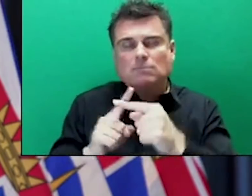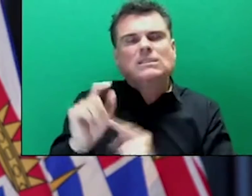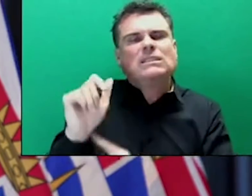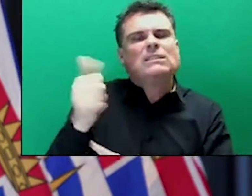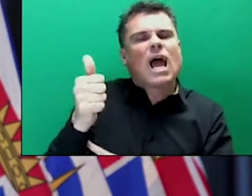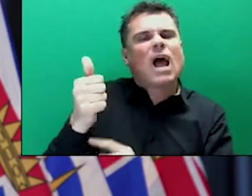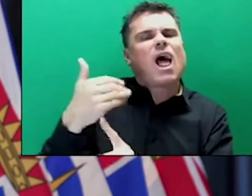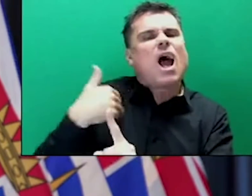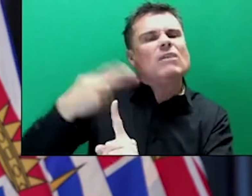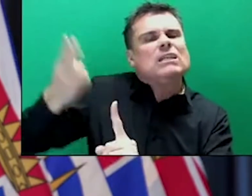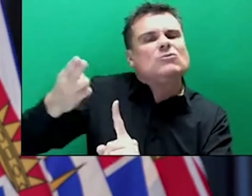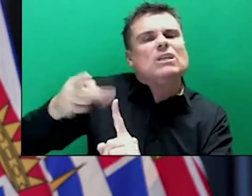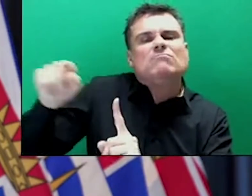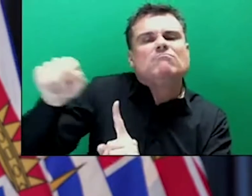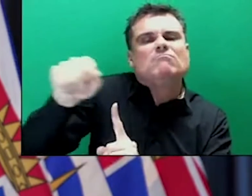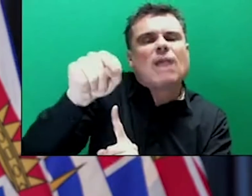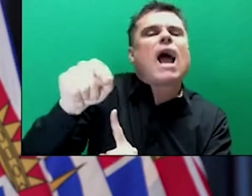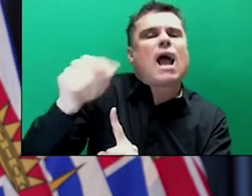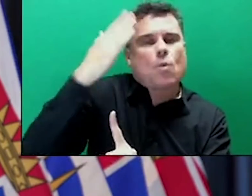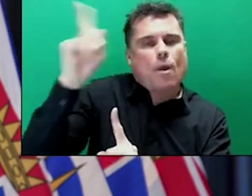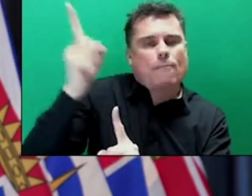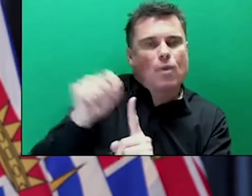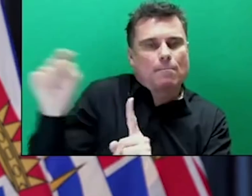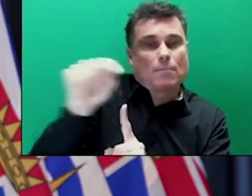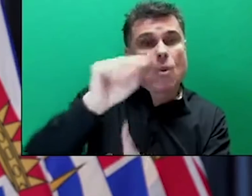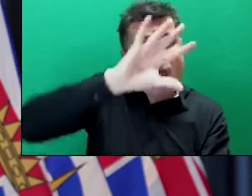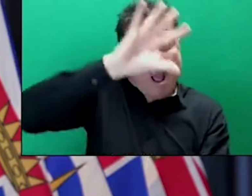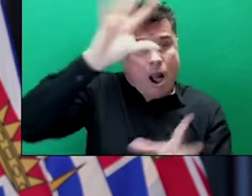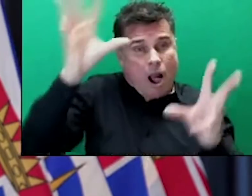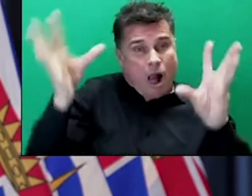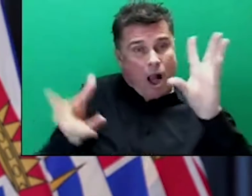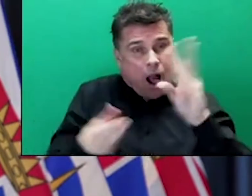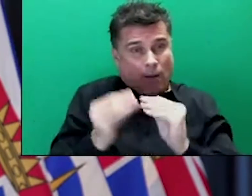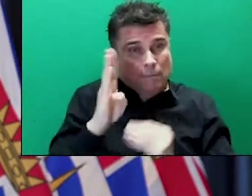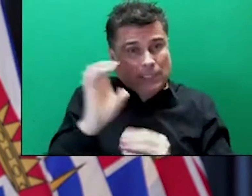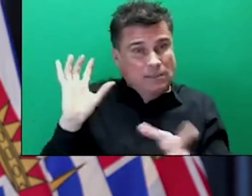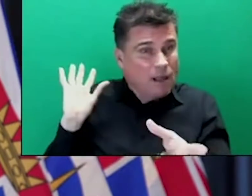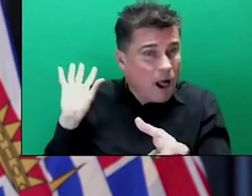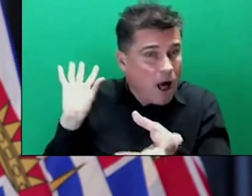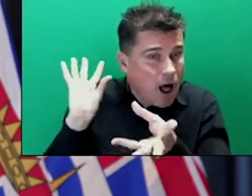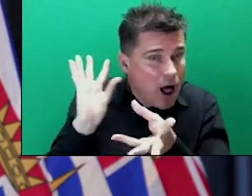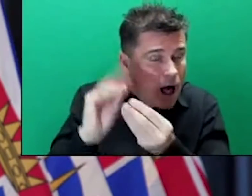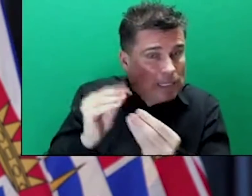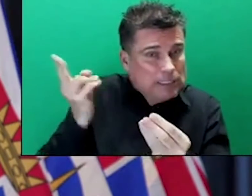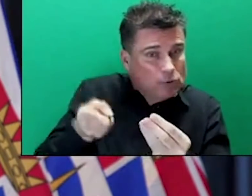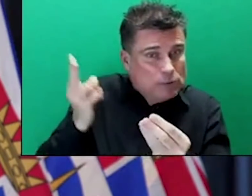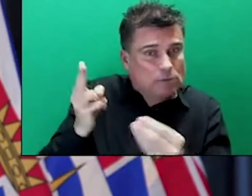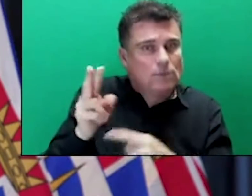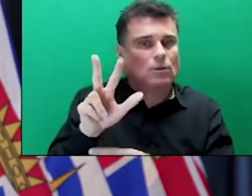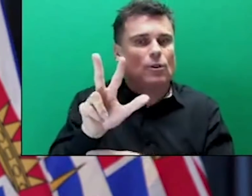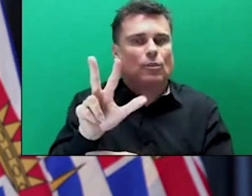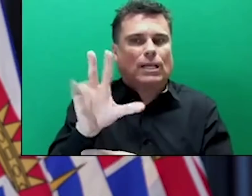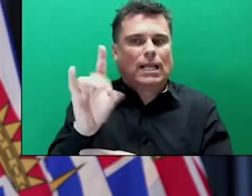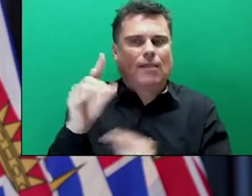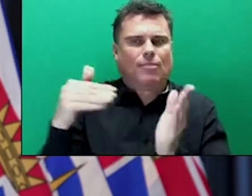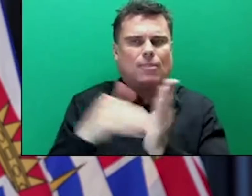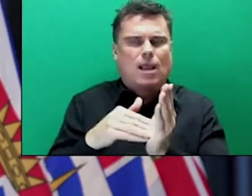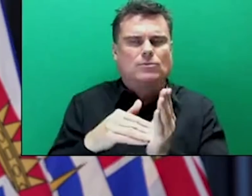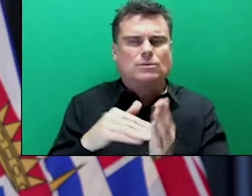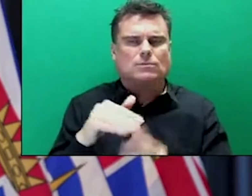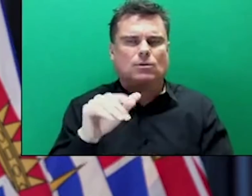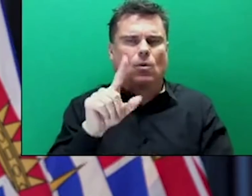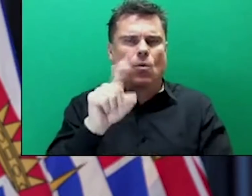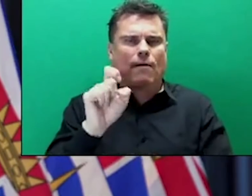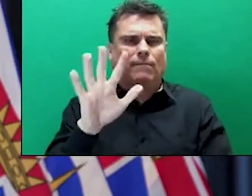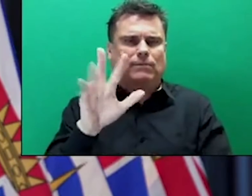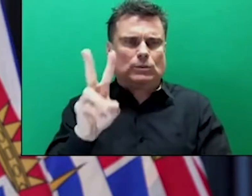to 38,152 people who've been diagnosed with COVID-19. That includes 304 people in